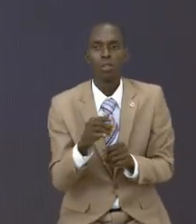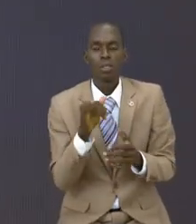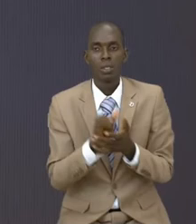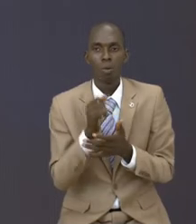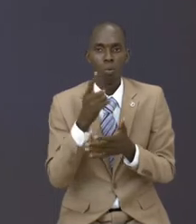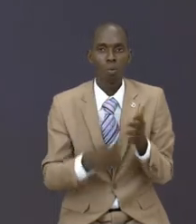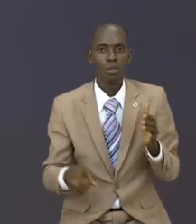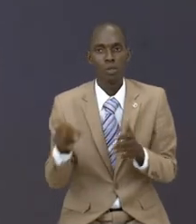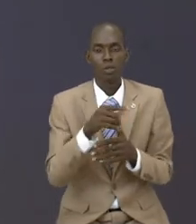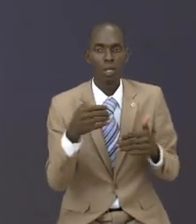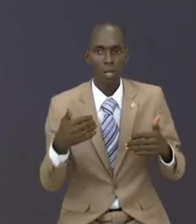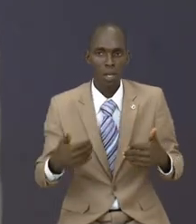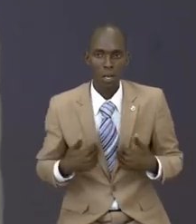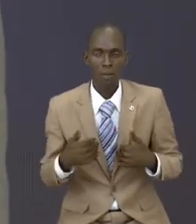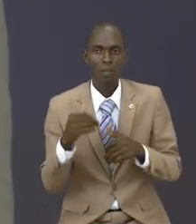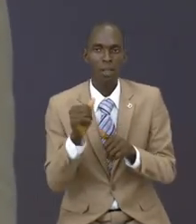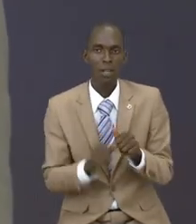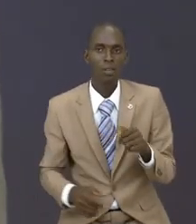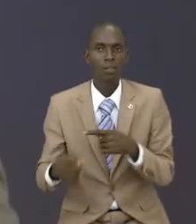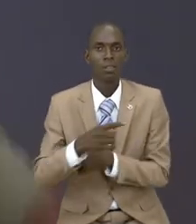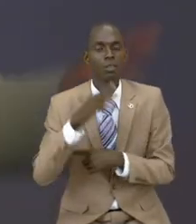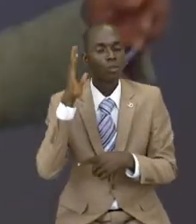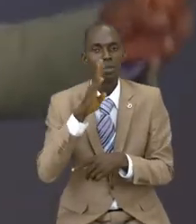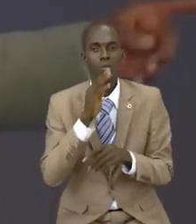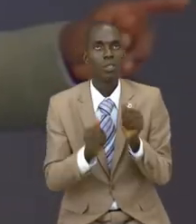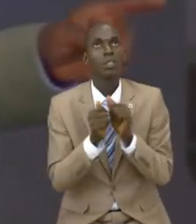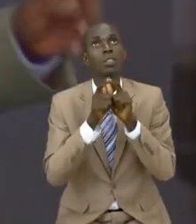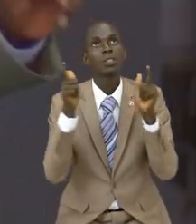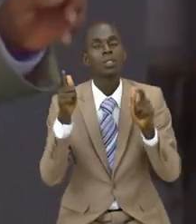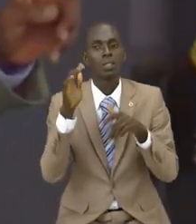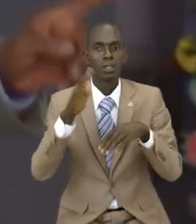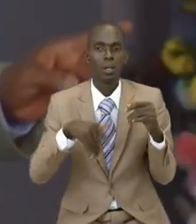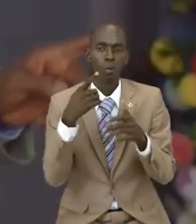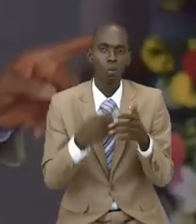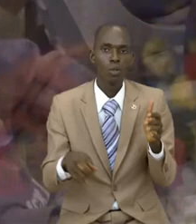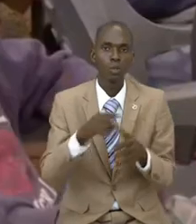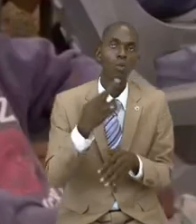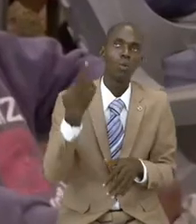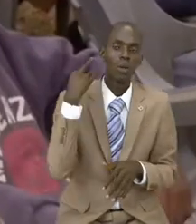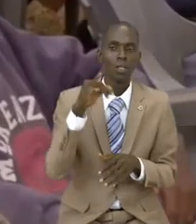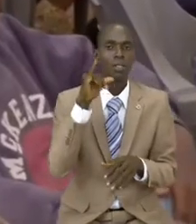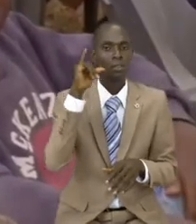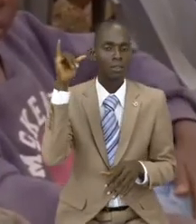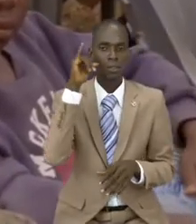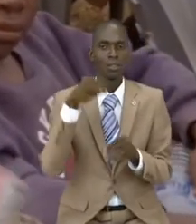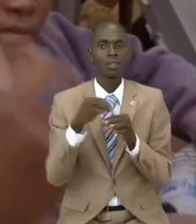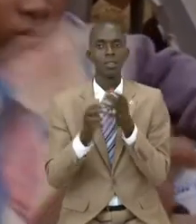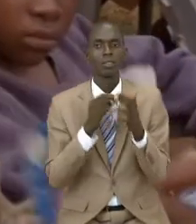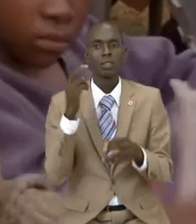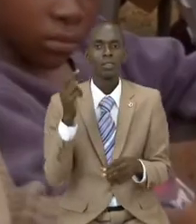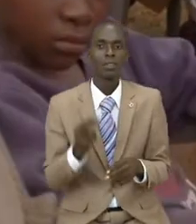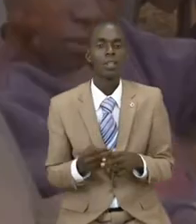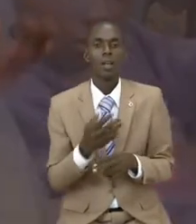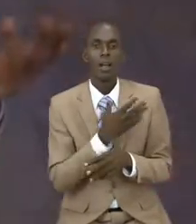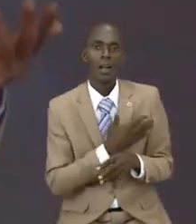are every day will be greater than what you were in your yesterday. And the